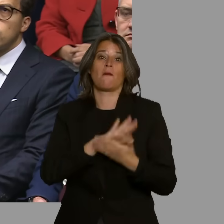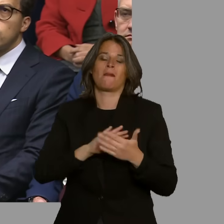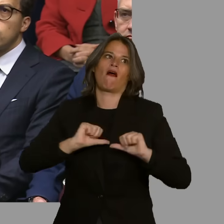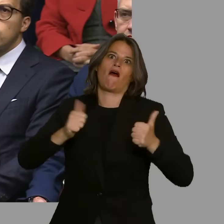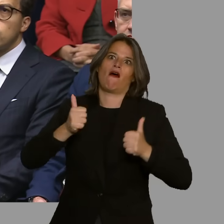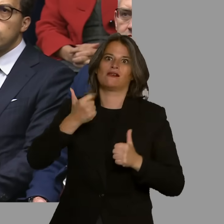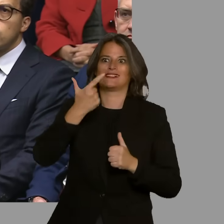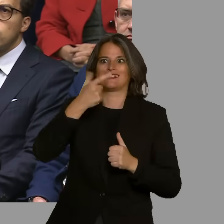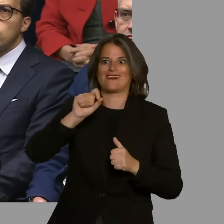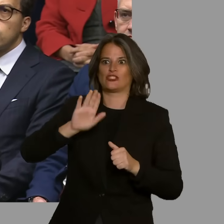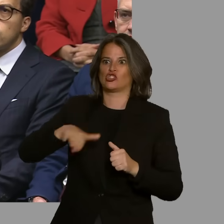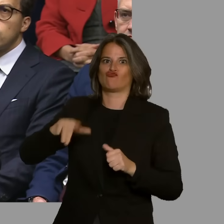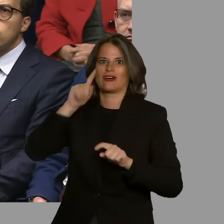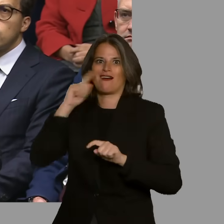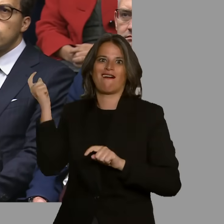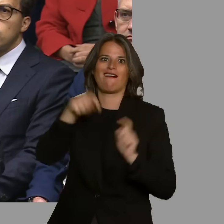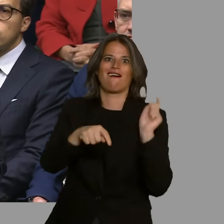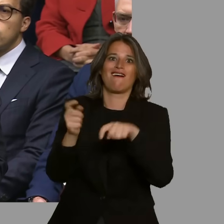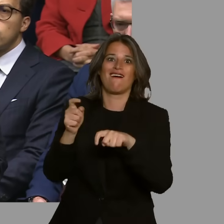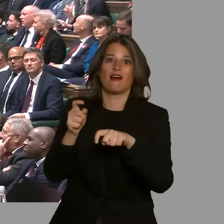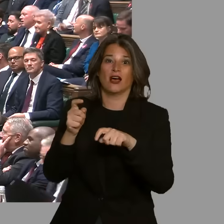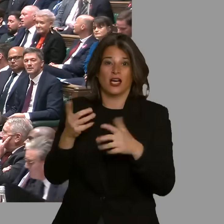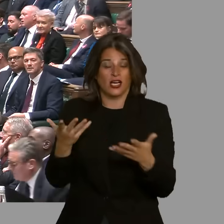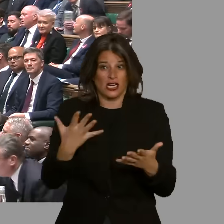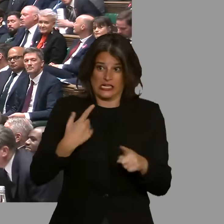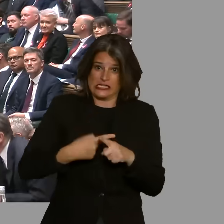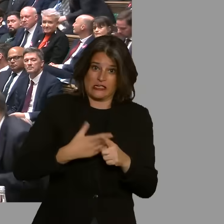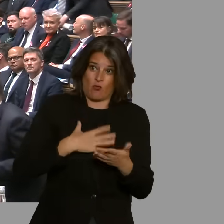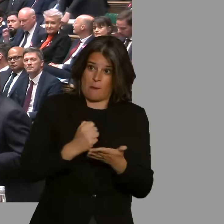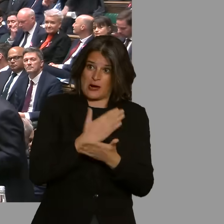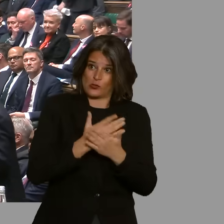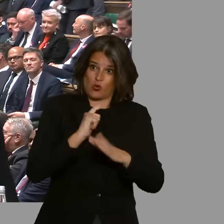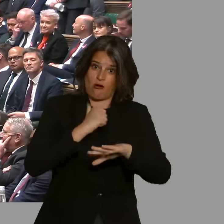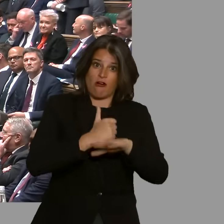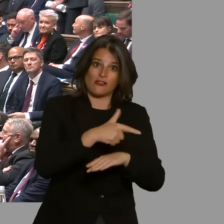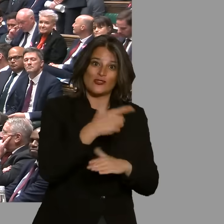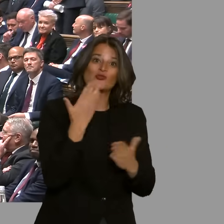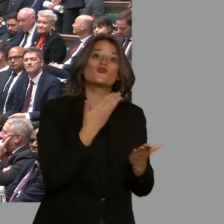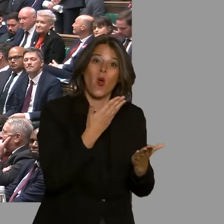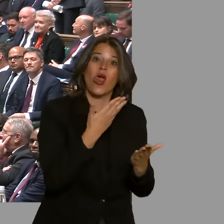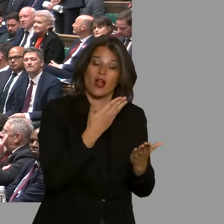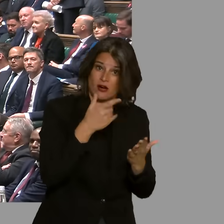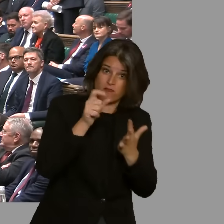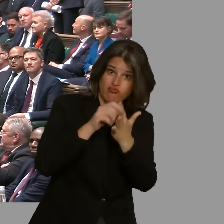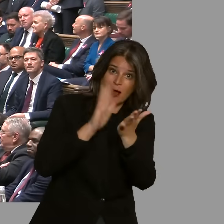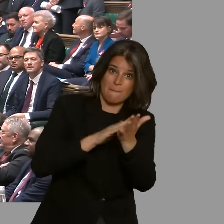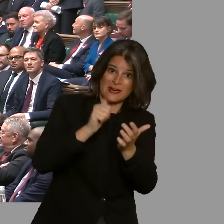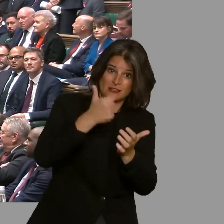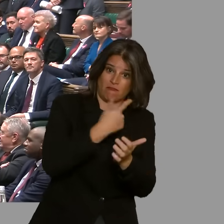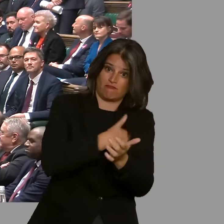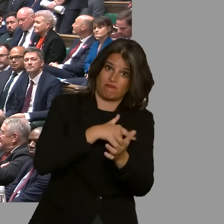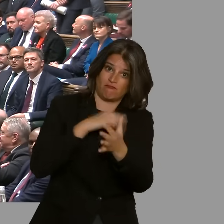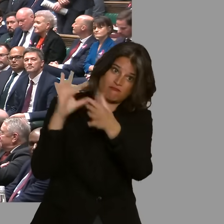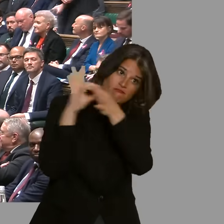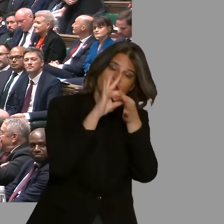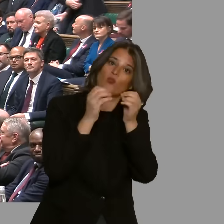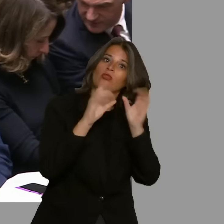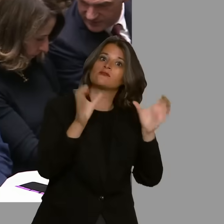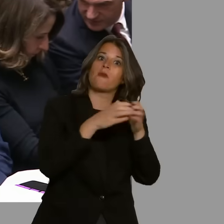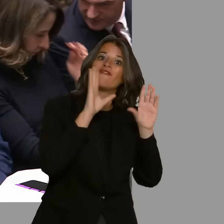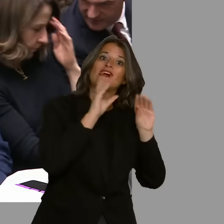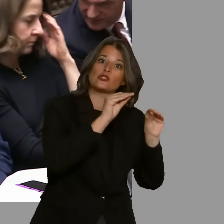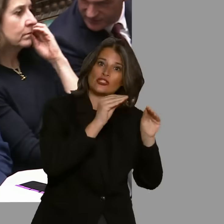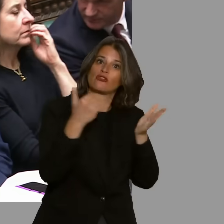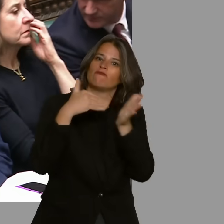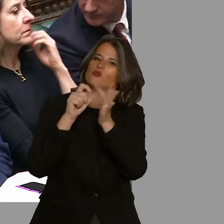opens on Portland without further delay? I thank my honourable friend, and I know just how important this school is